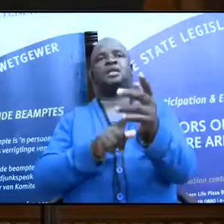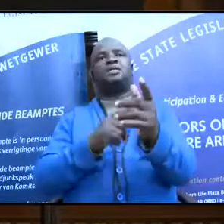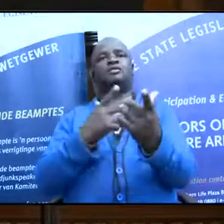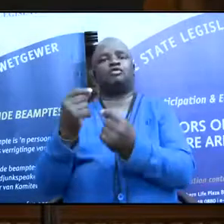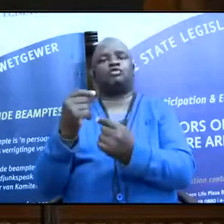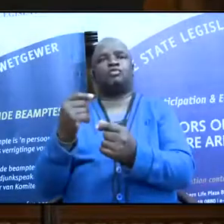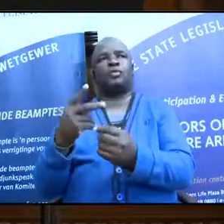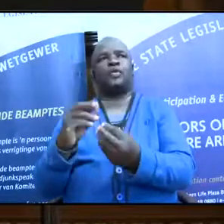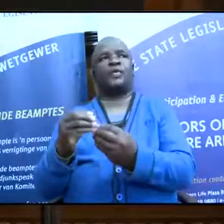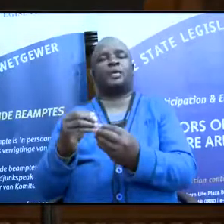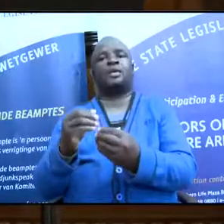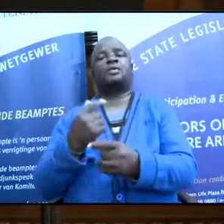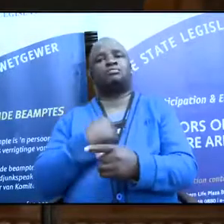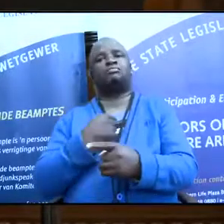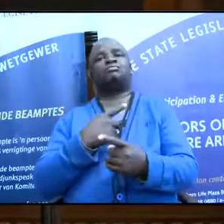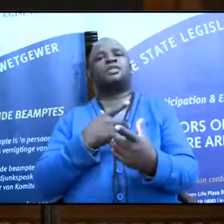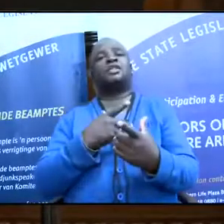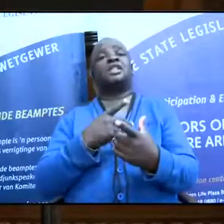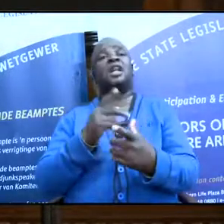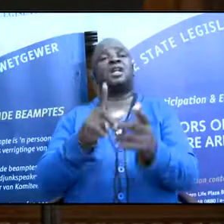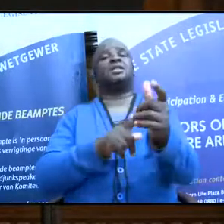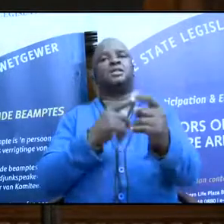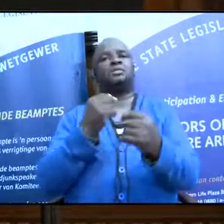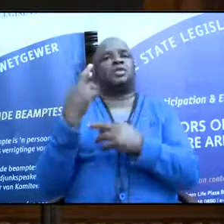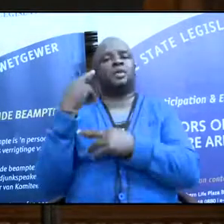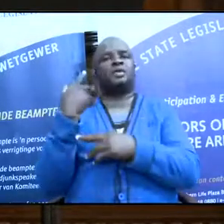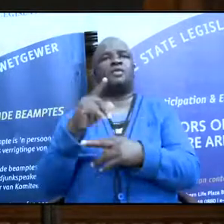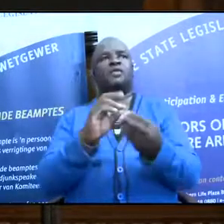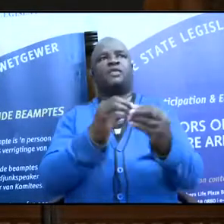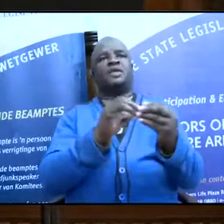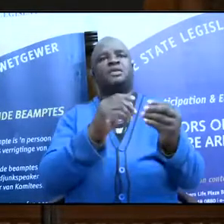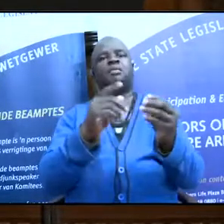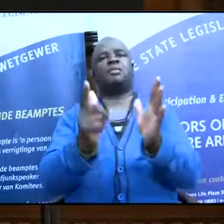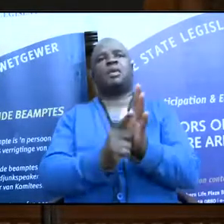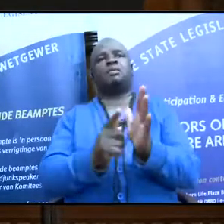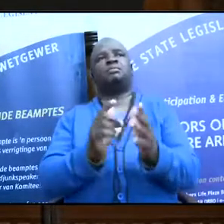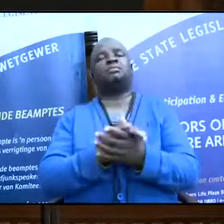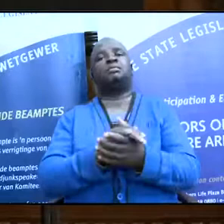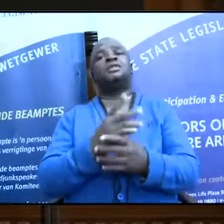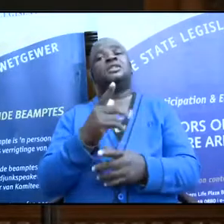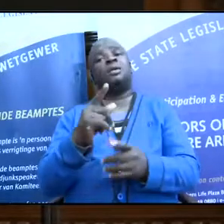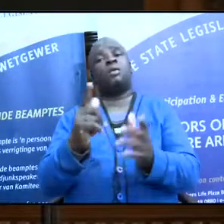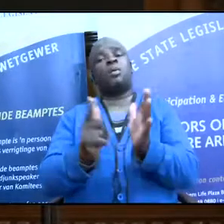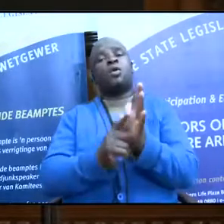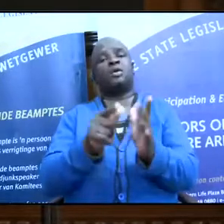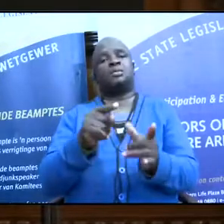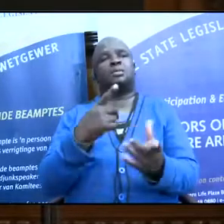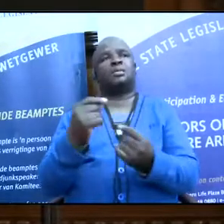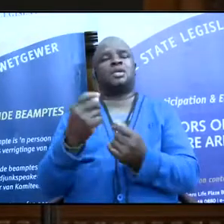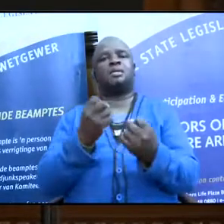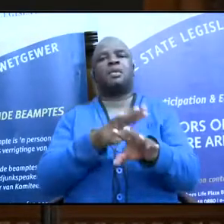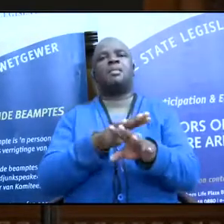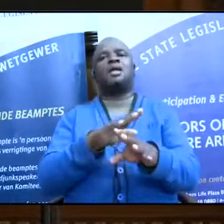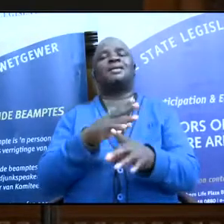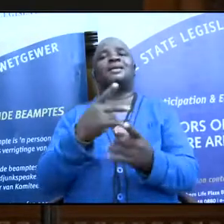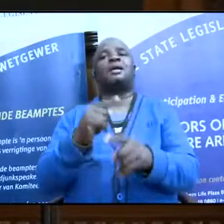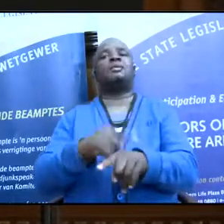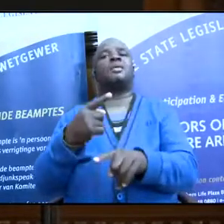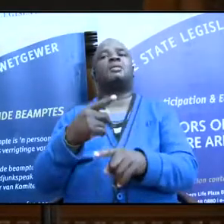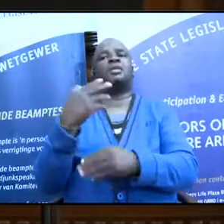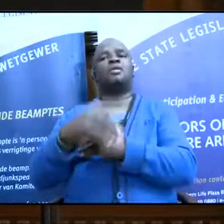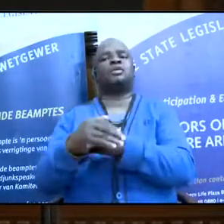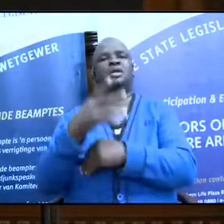custodian of the law and some of these laws have to be implemented outside government itself